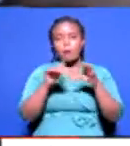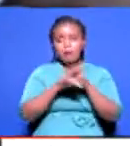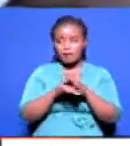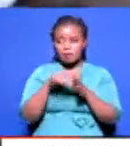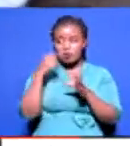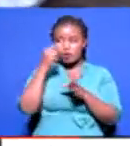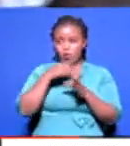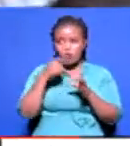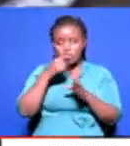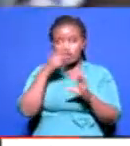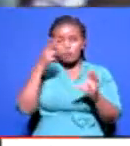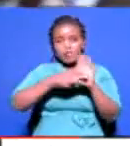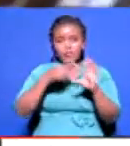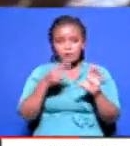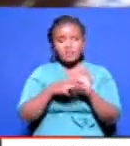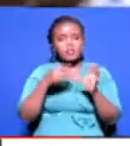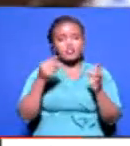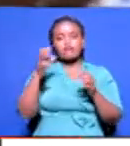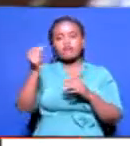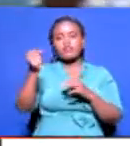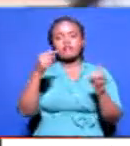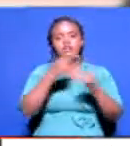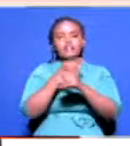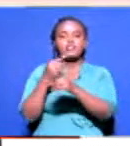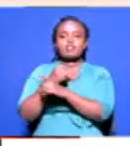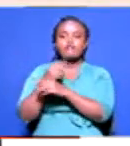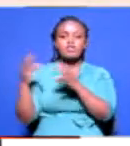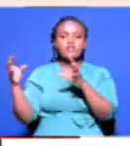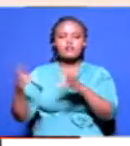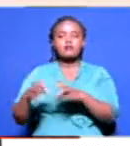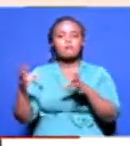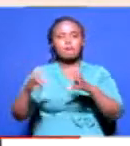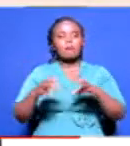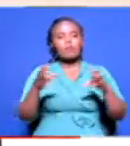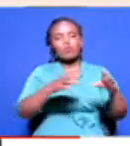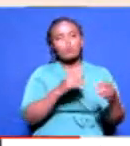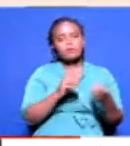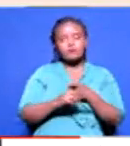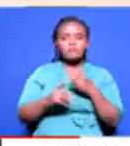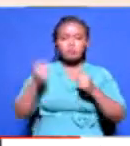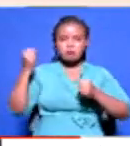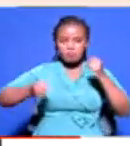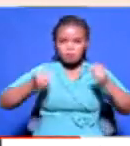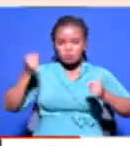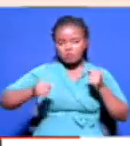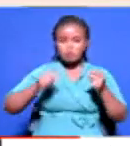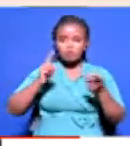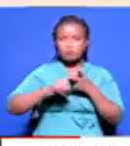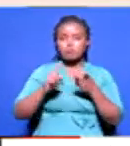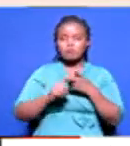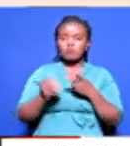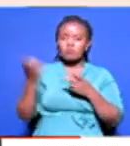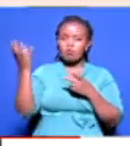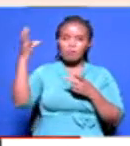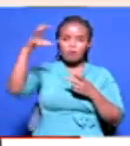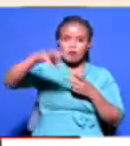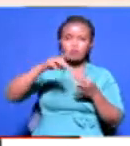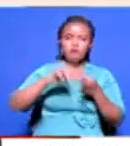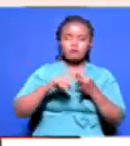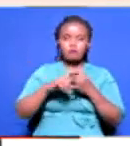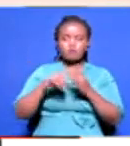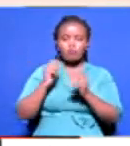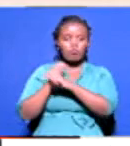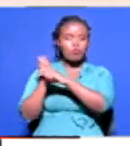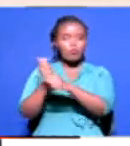5 different disciplines: athletics, basketball, golf, handball